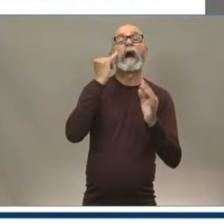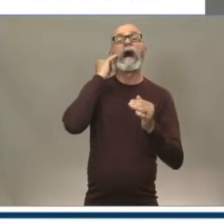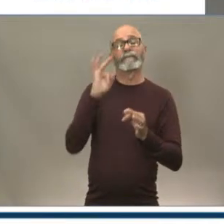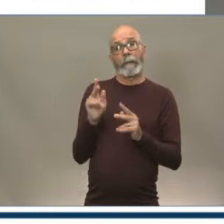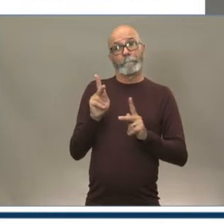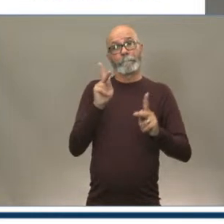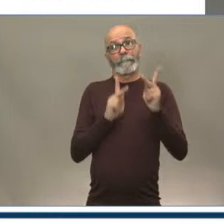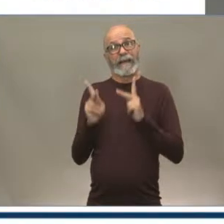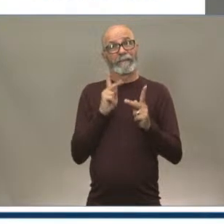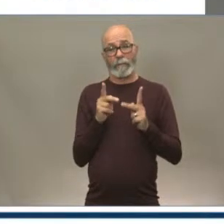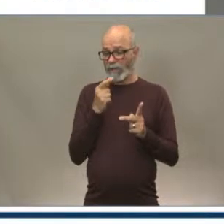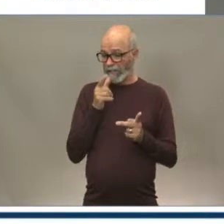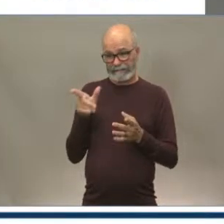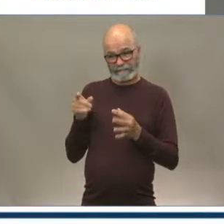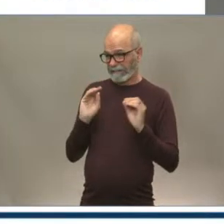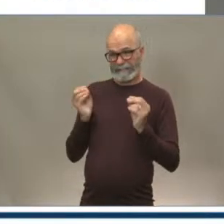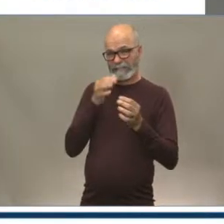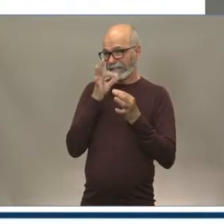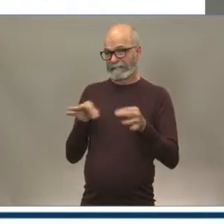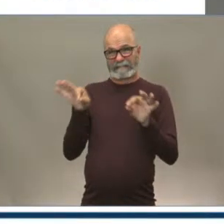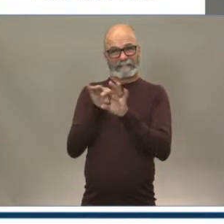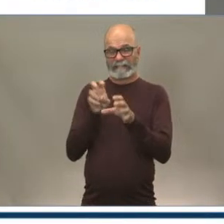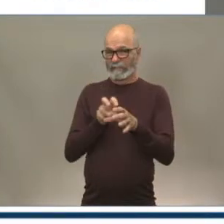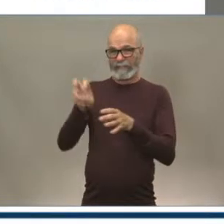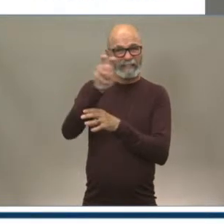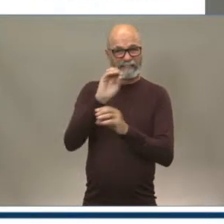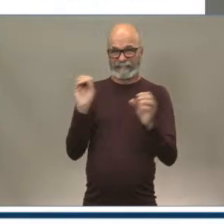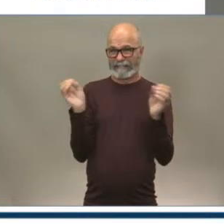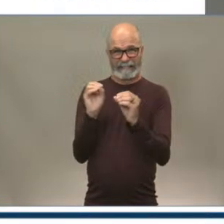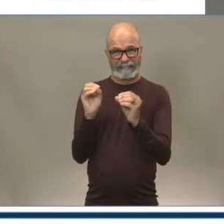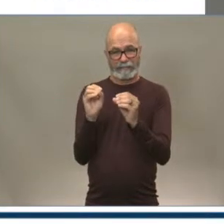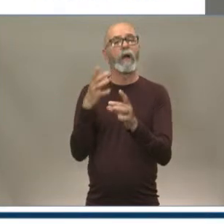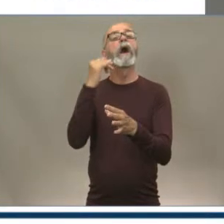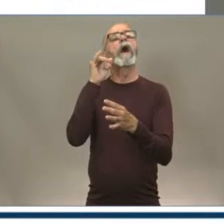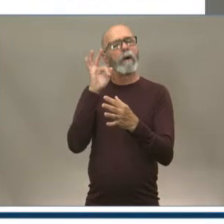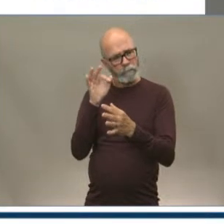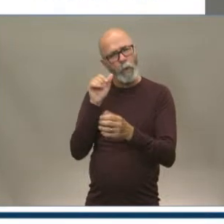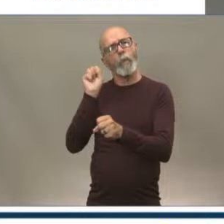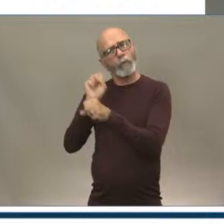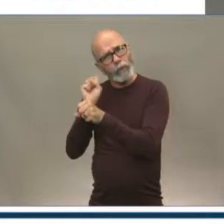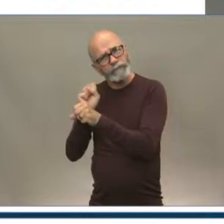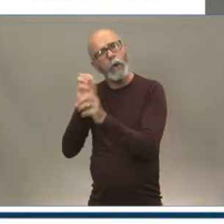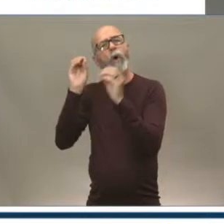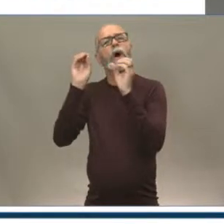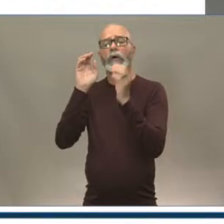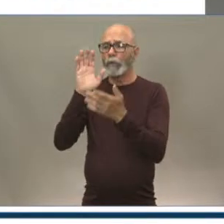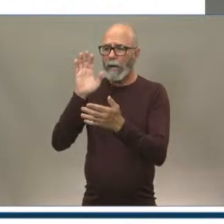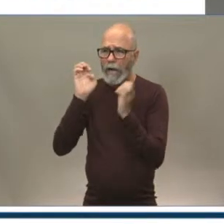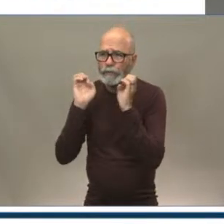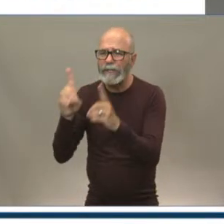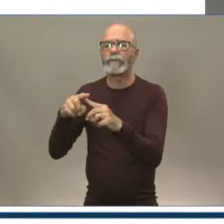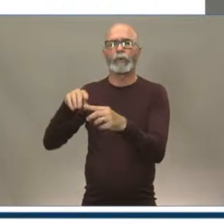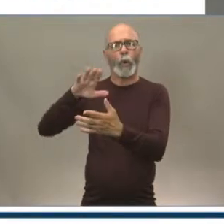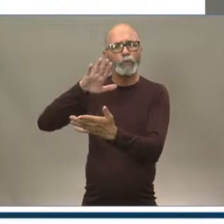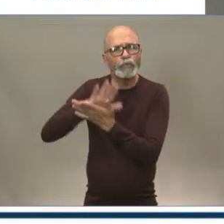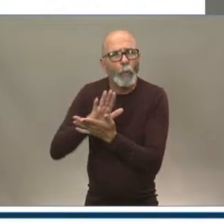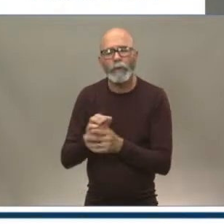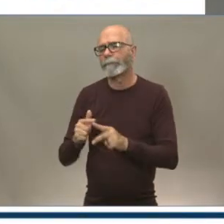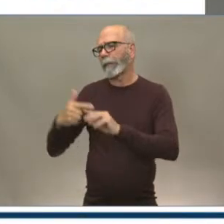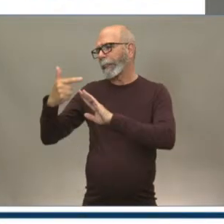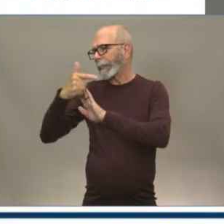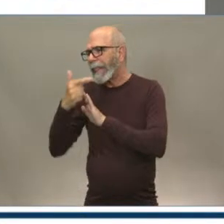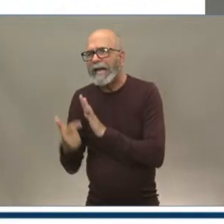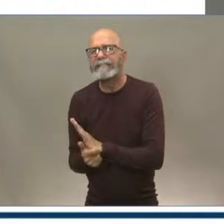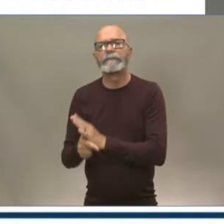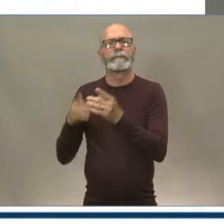of their community. If you need to travel for work, for education, for legal, child custody reasons, for necessary and essential